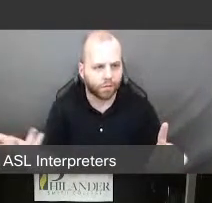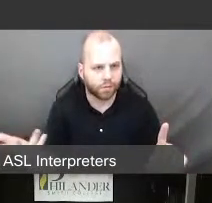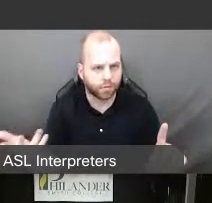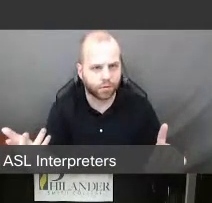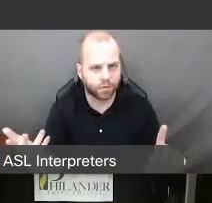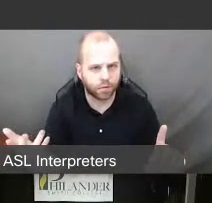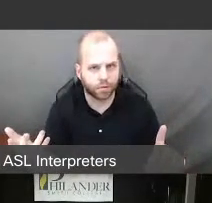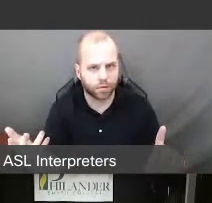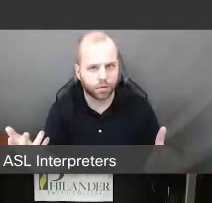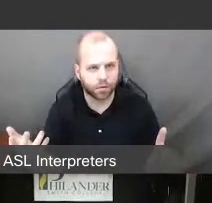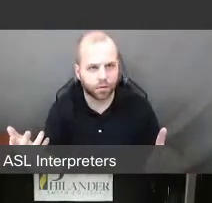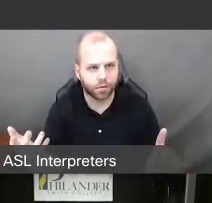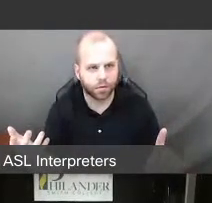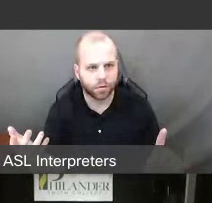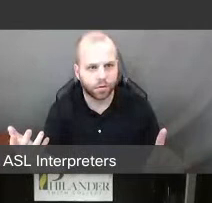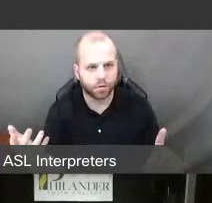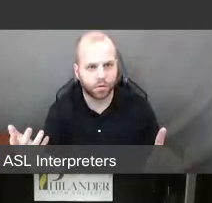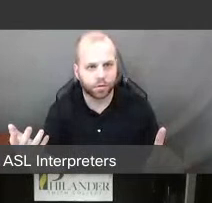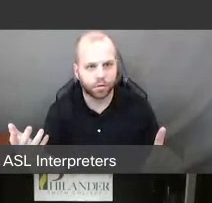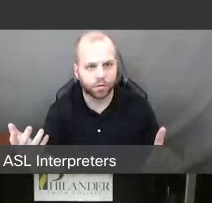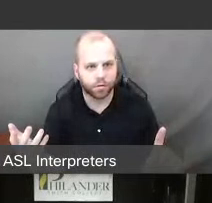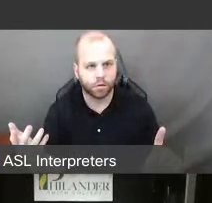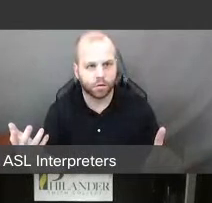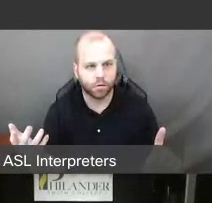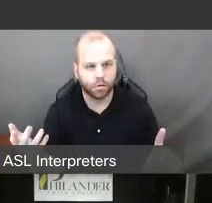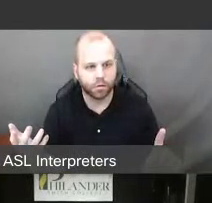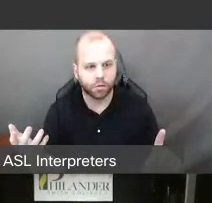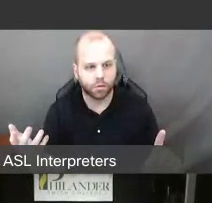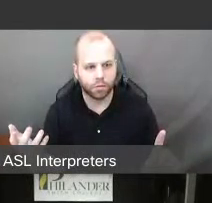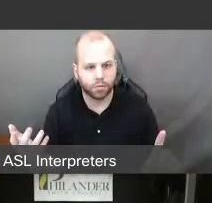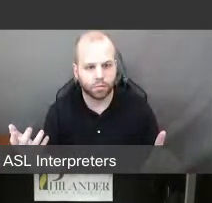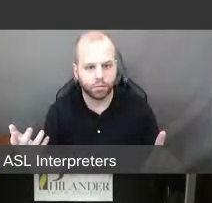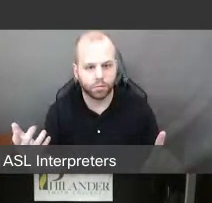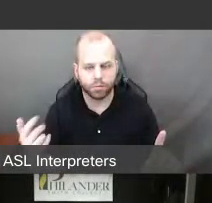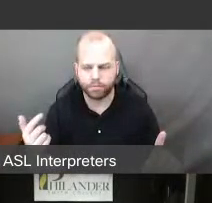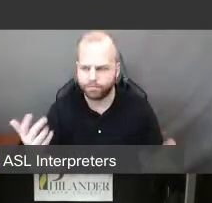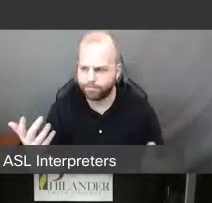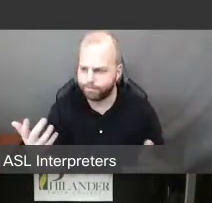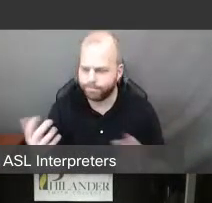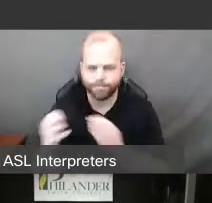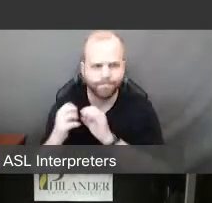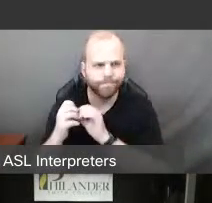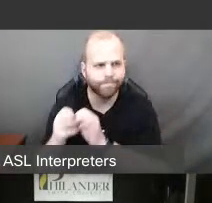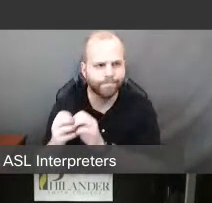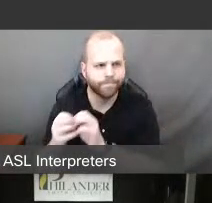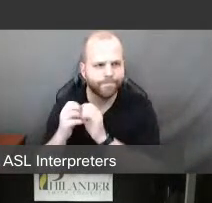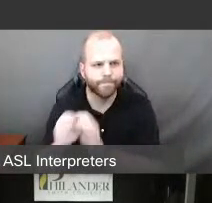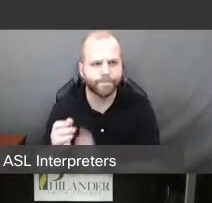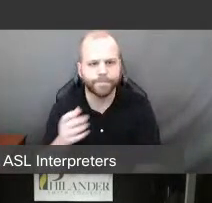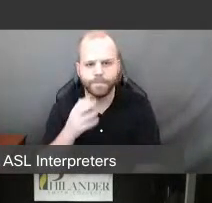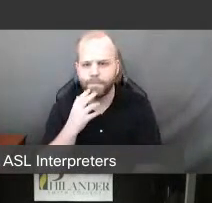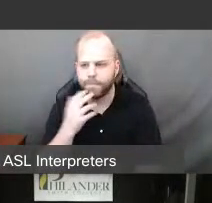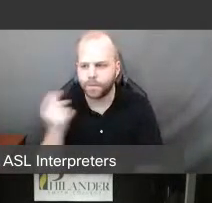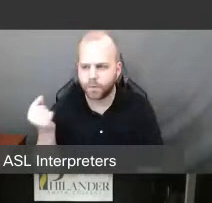We'll have to go through a normal approval process. No, I think we do, because that would be it.